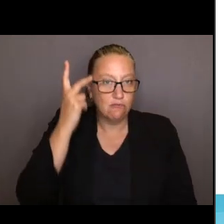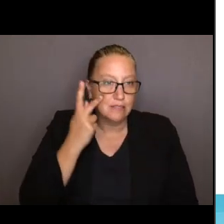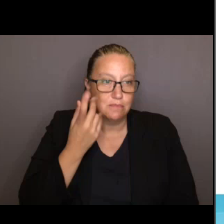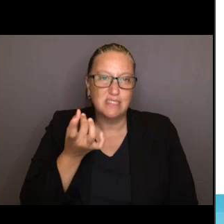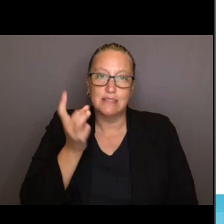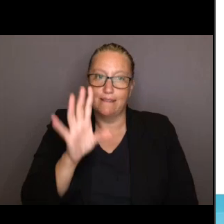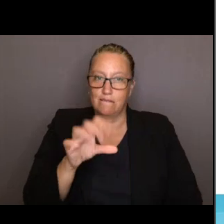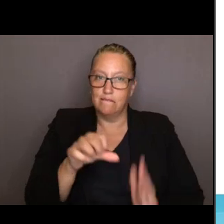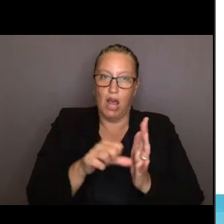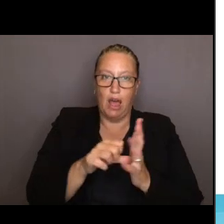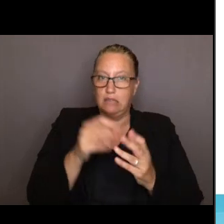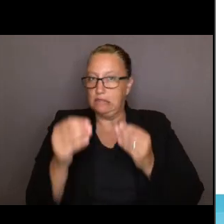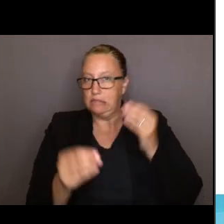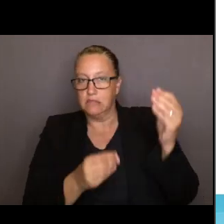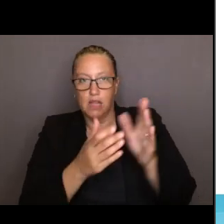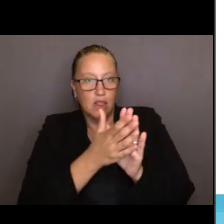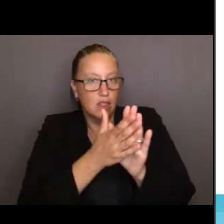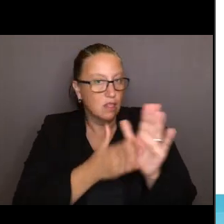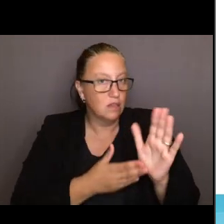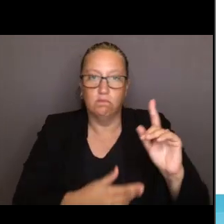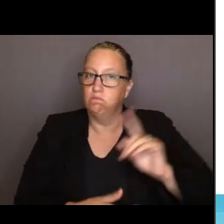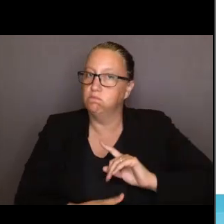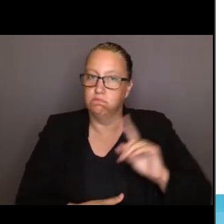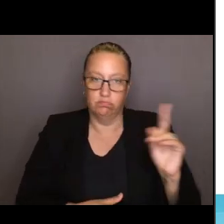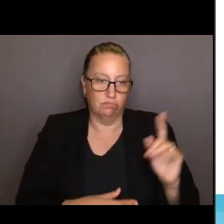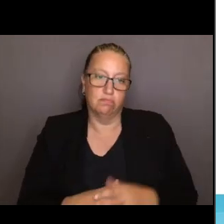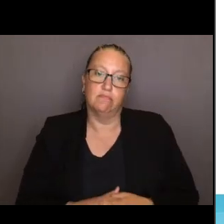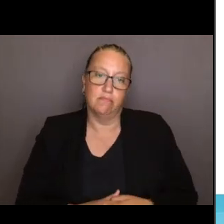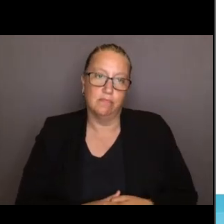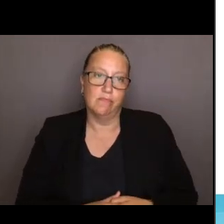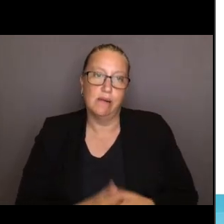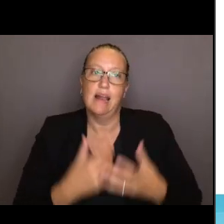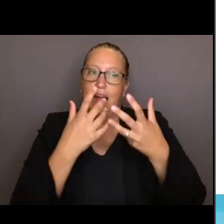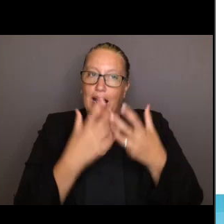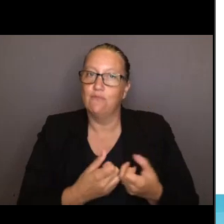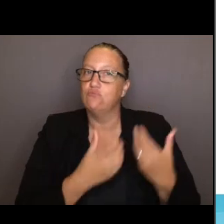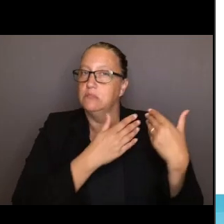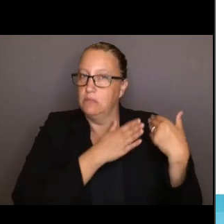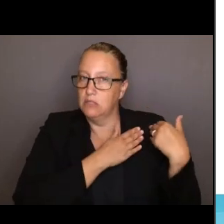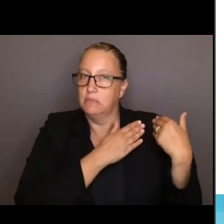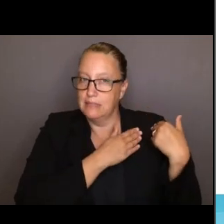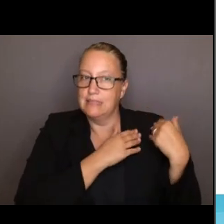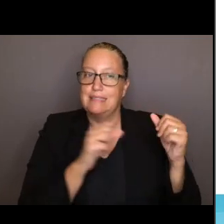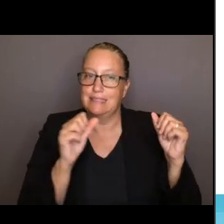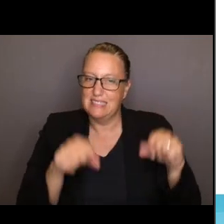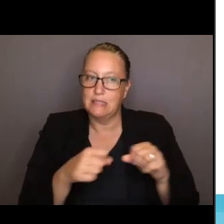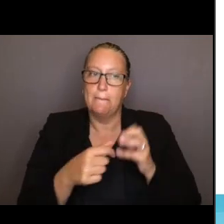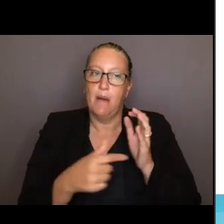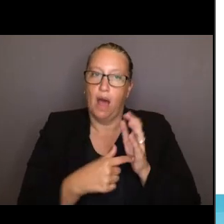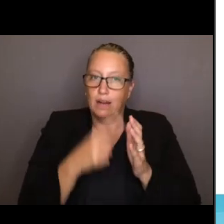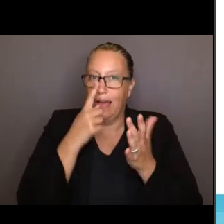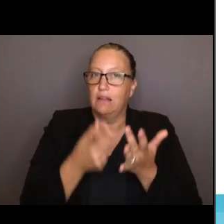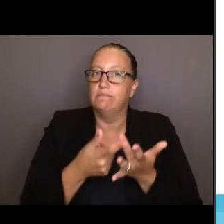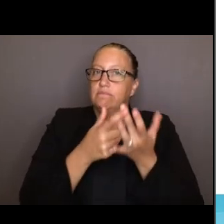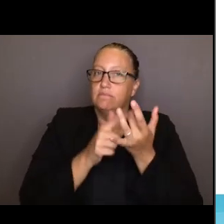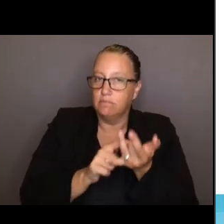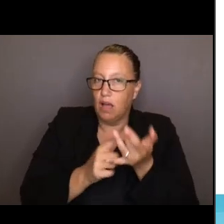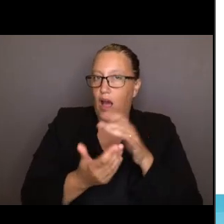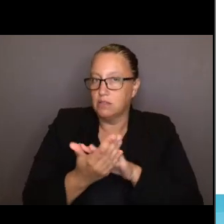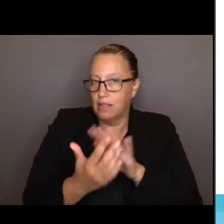financial detriment. So there is that responsibility there. However, there are exceptions under the Act as to